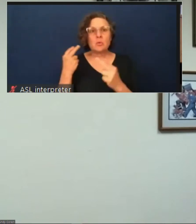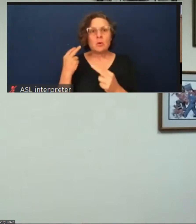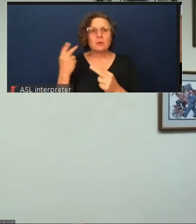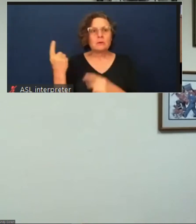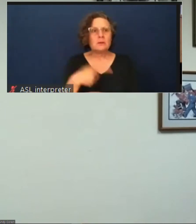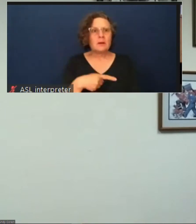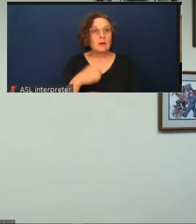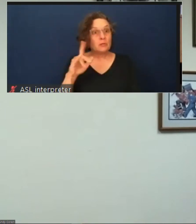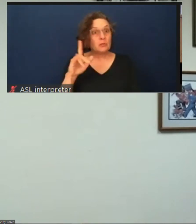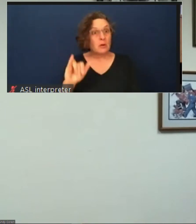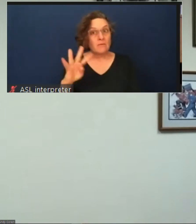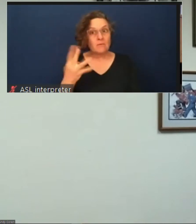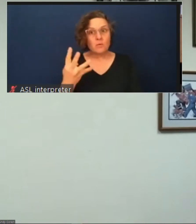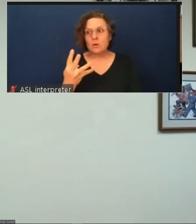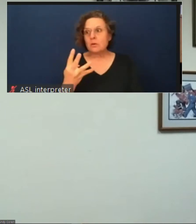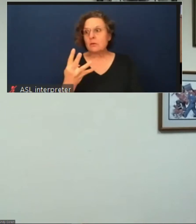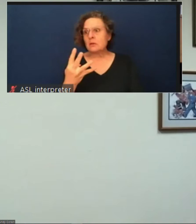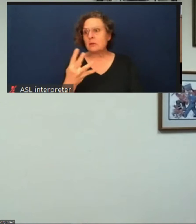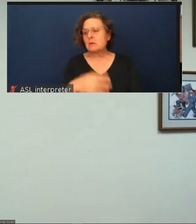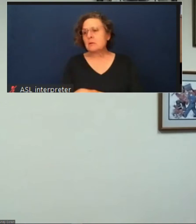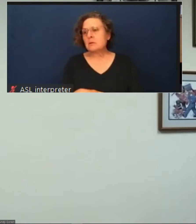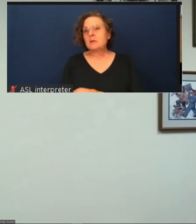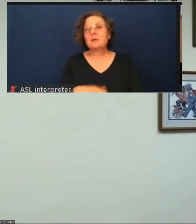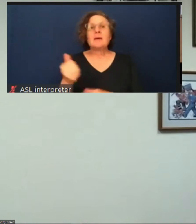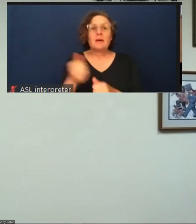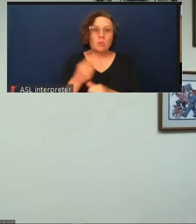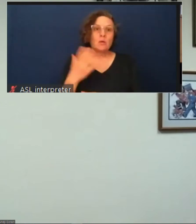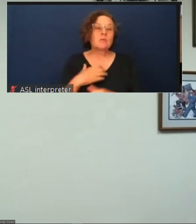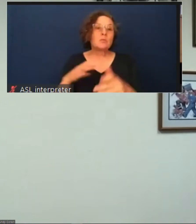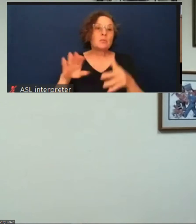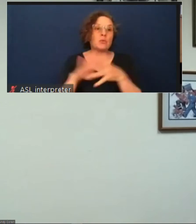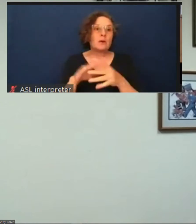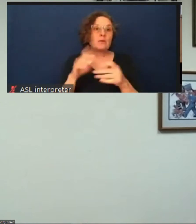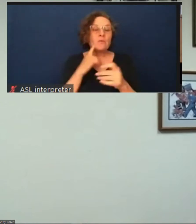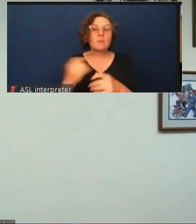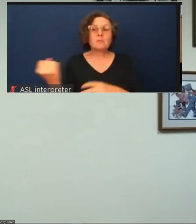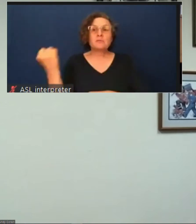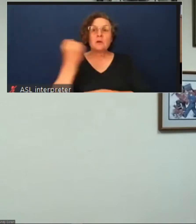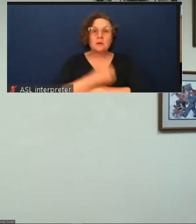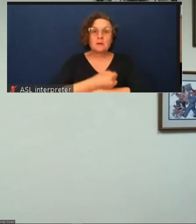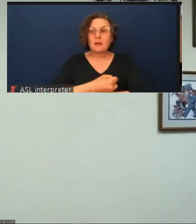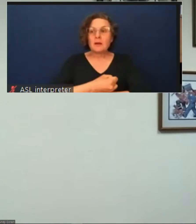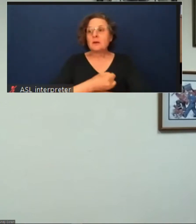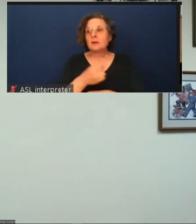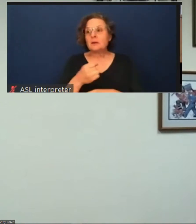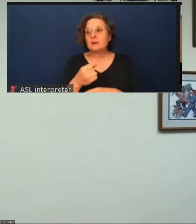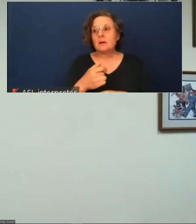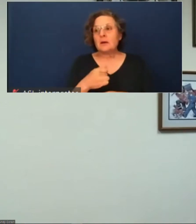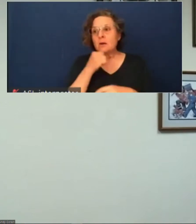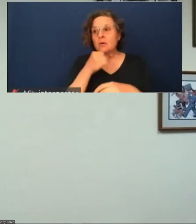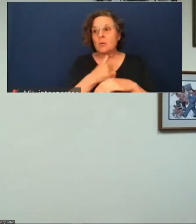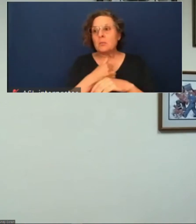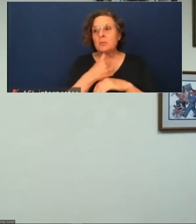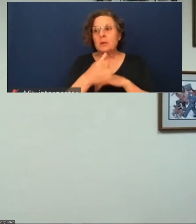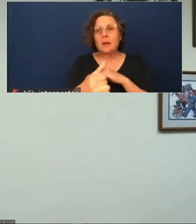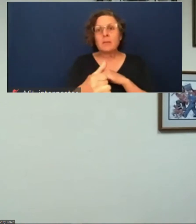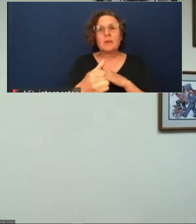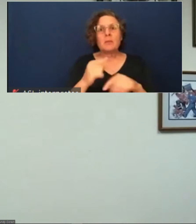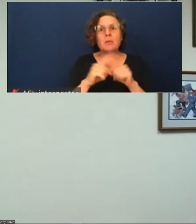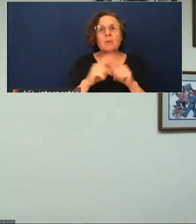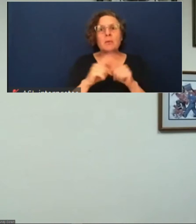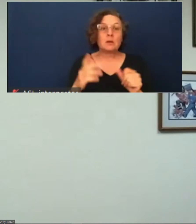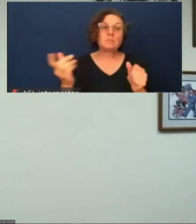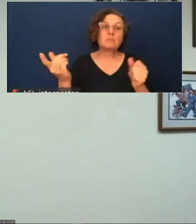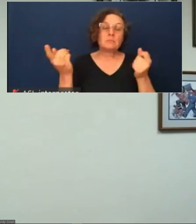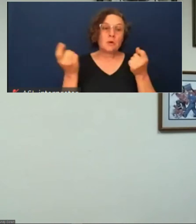relief from this long shutdown. I don't blame them, but the concern is that we could bring on much worse conditions for ourselves